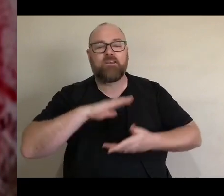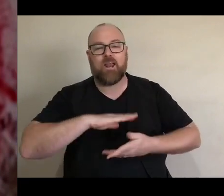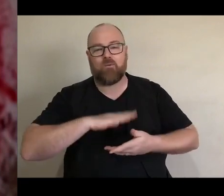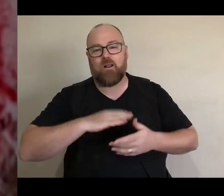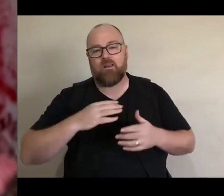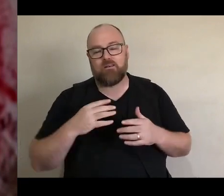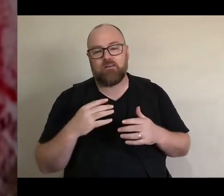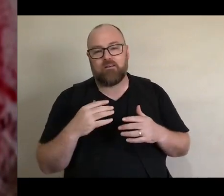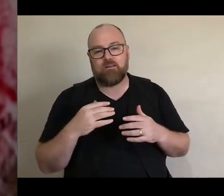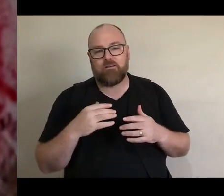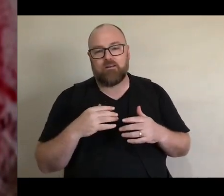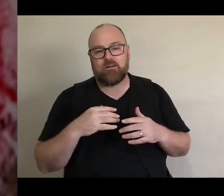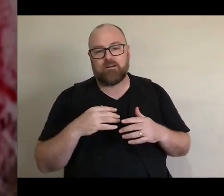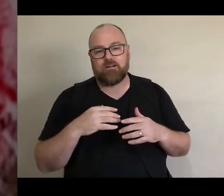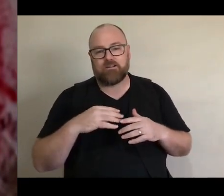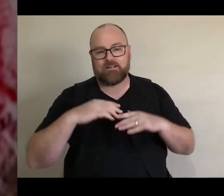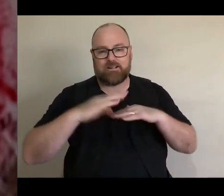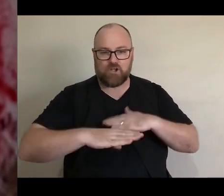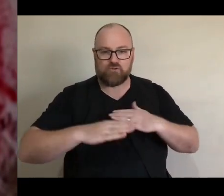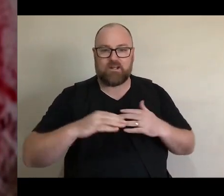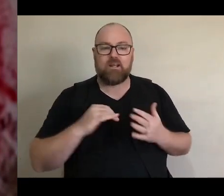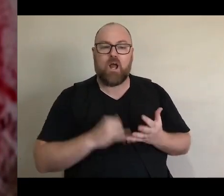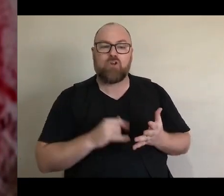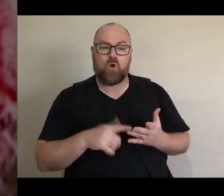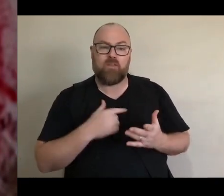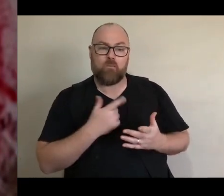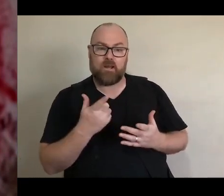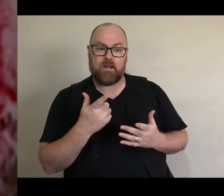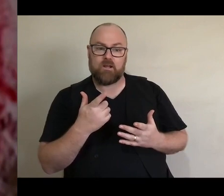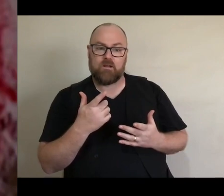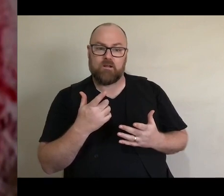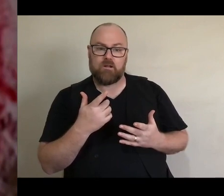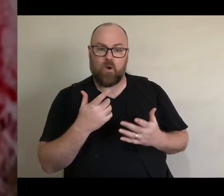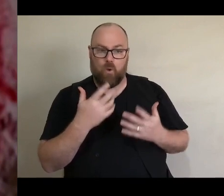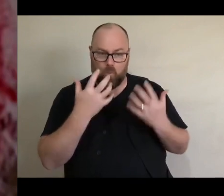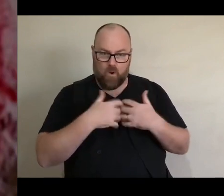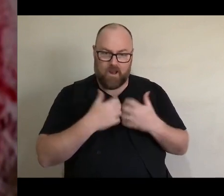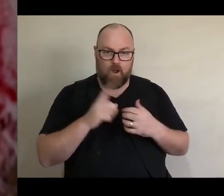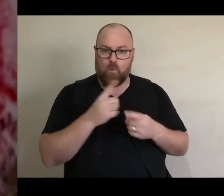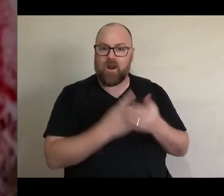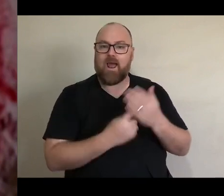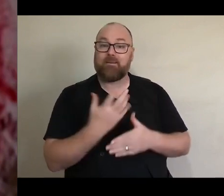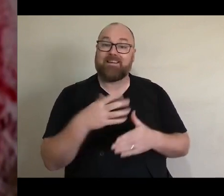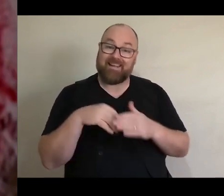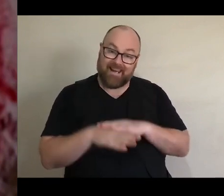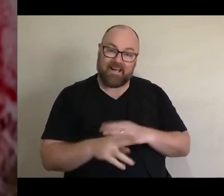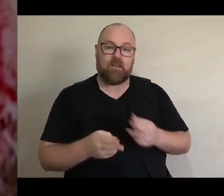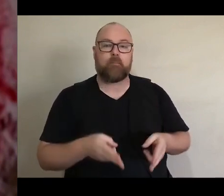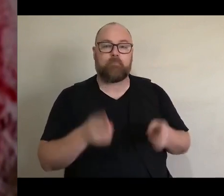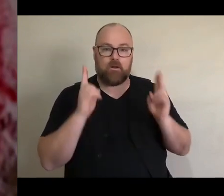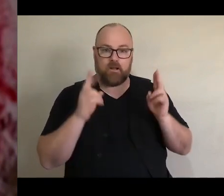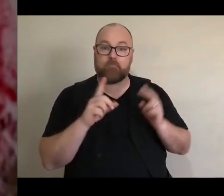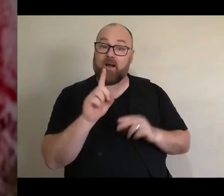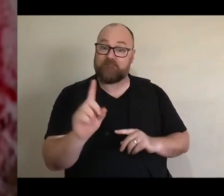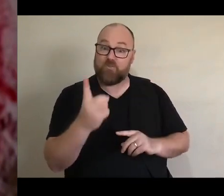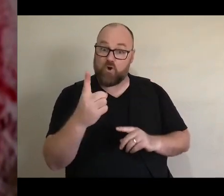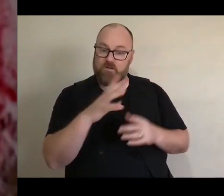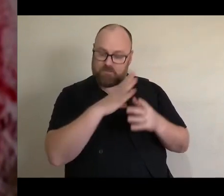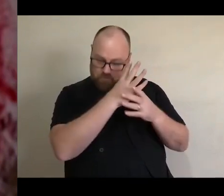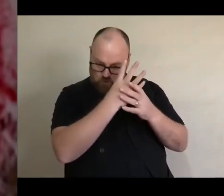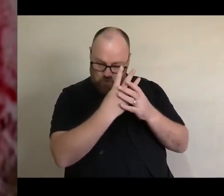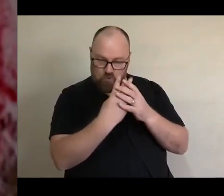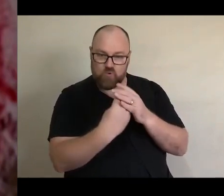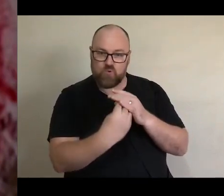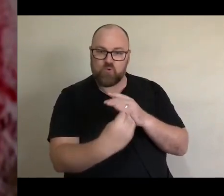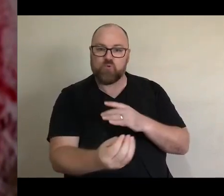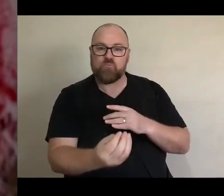and then we learn about what happens within inside the building. But first we get ourselves deep enriched in our